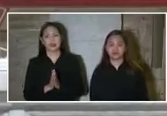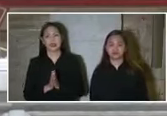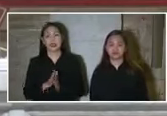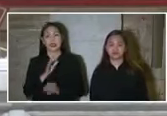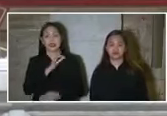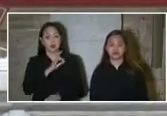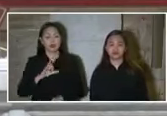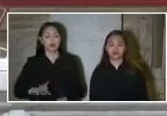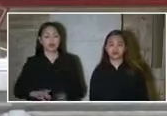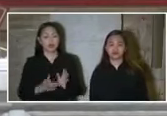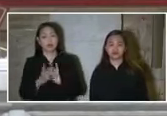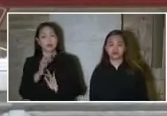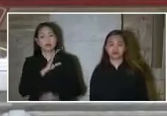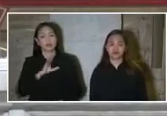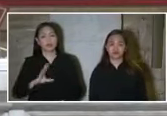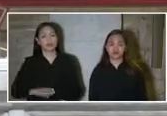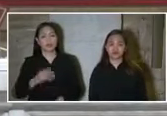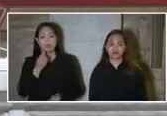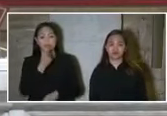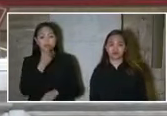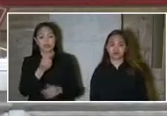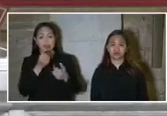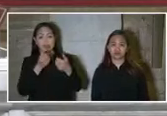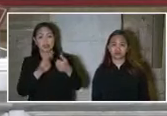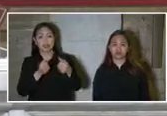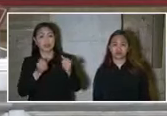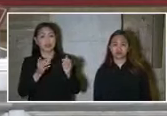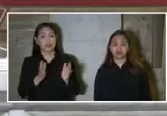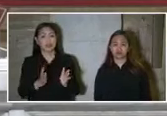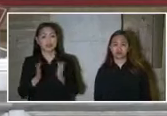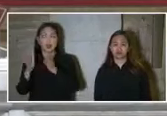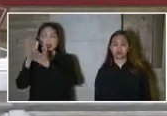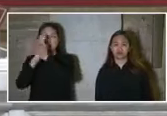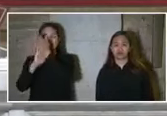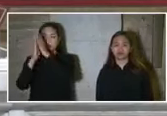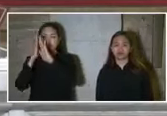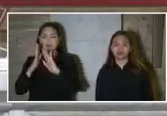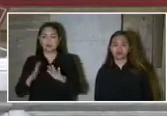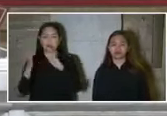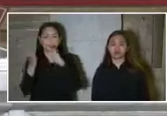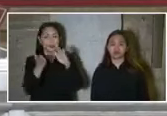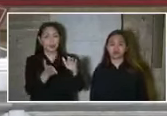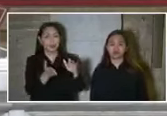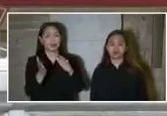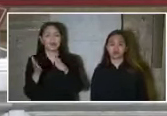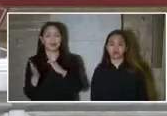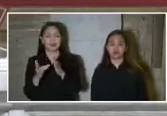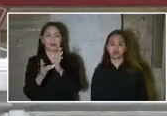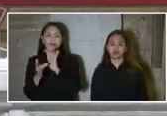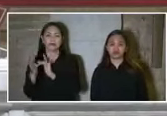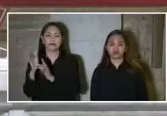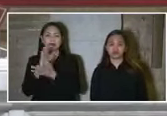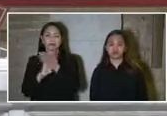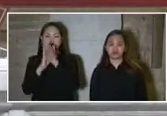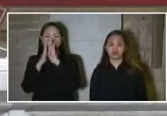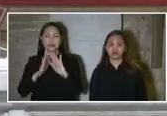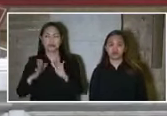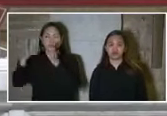Lord Jesus Christ, who said to your apostles, "Peace I leave you, my peace I give